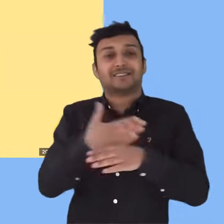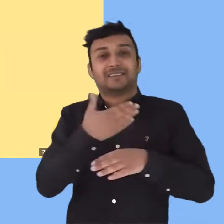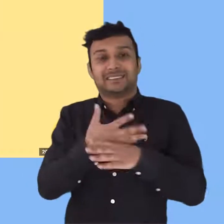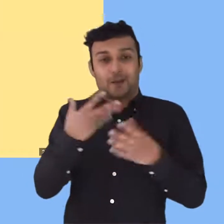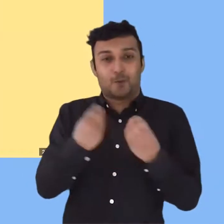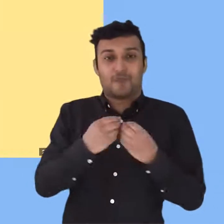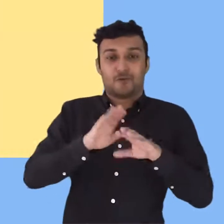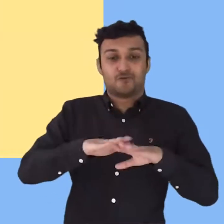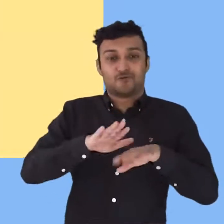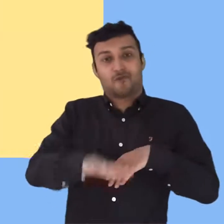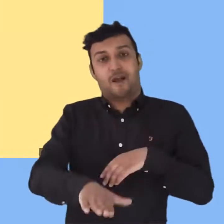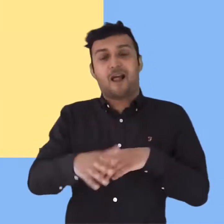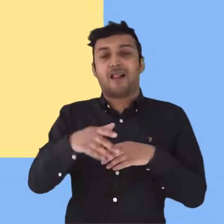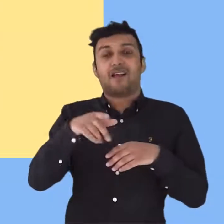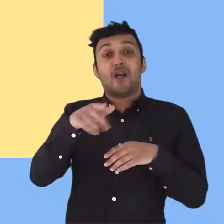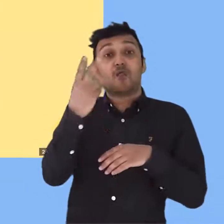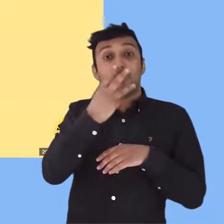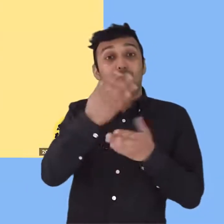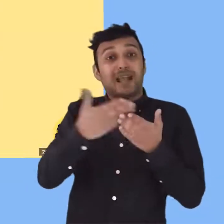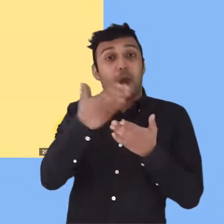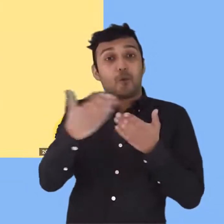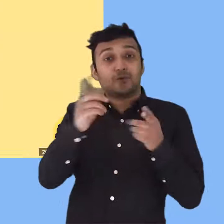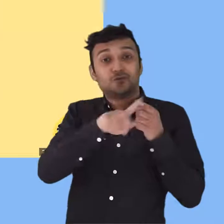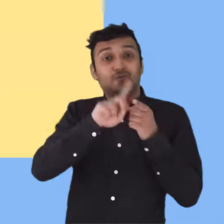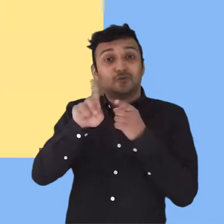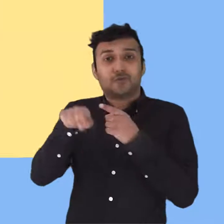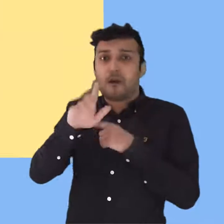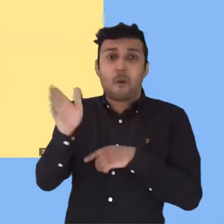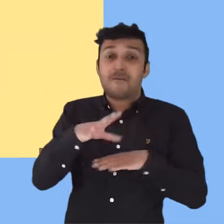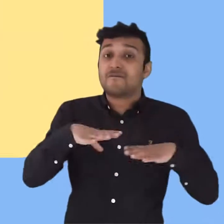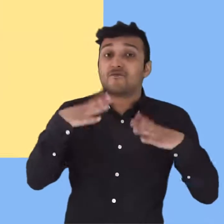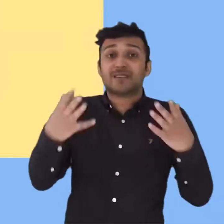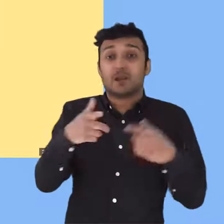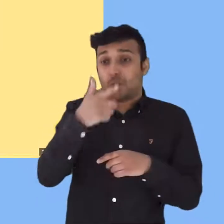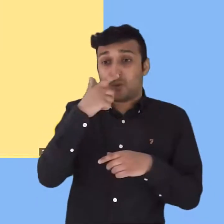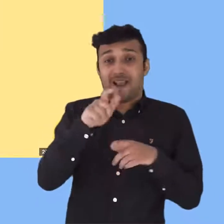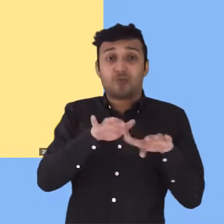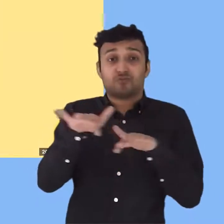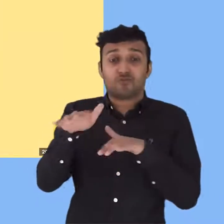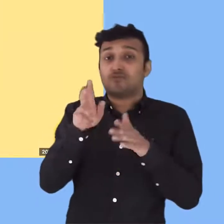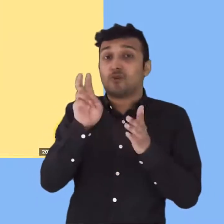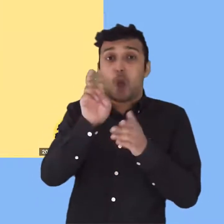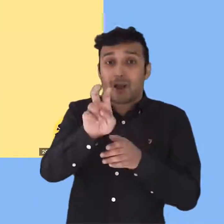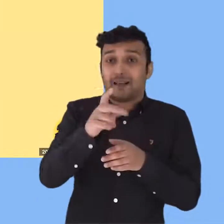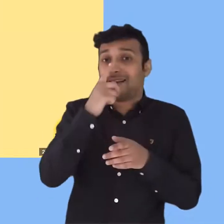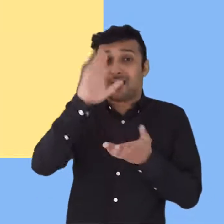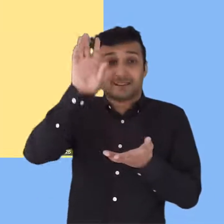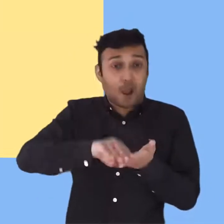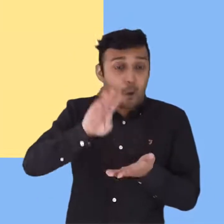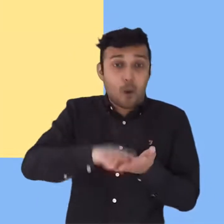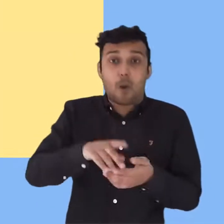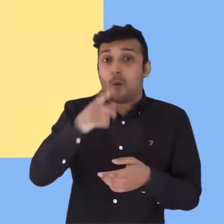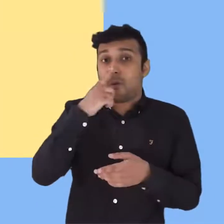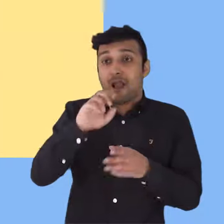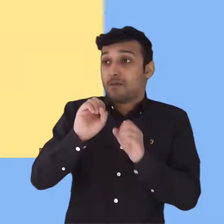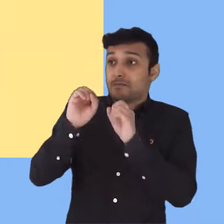child at home in 13 languages, and it's all for free. You can just make a username and download them. You can put them